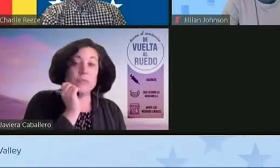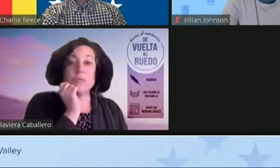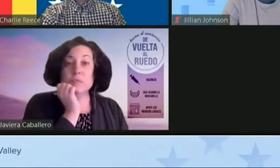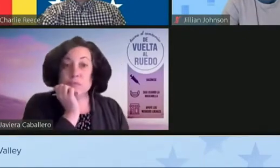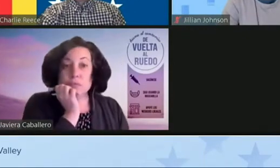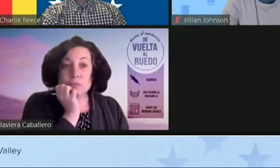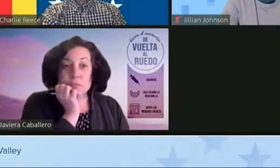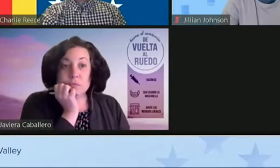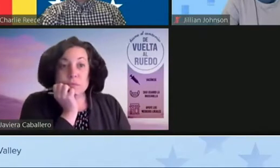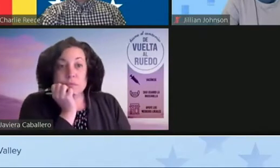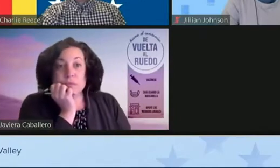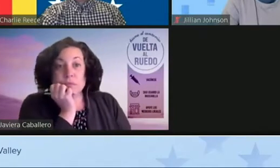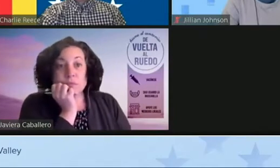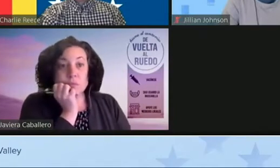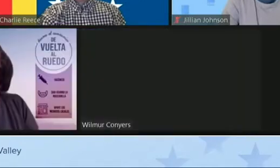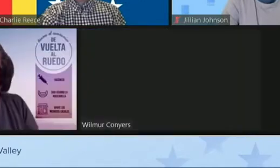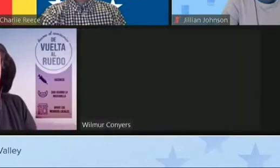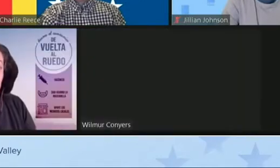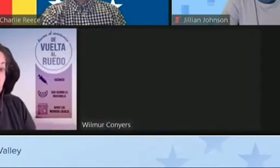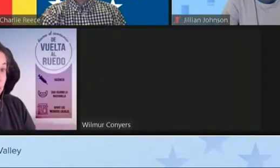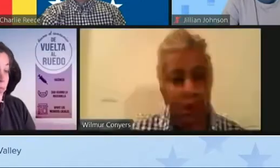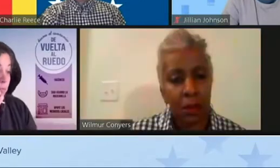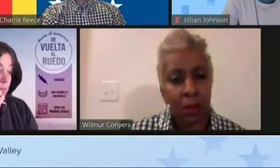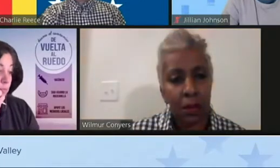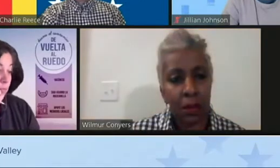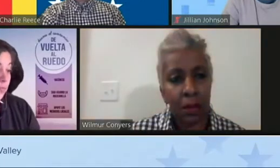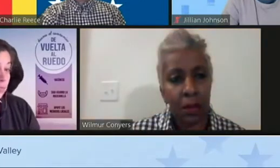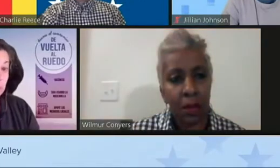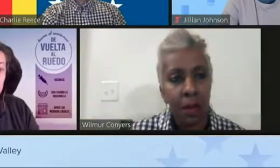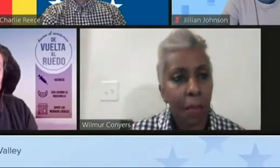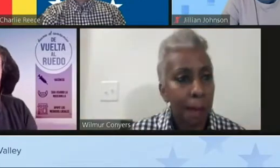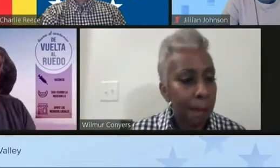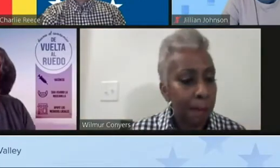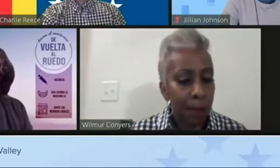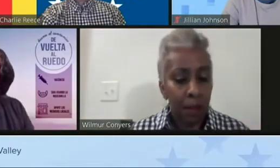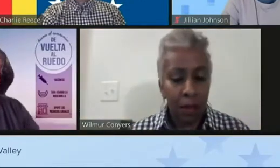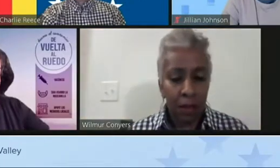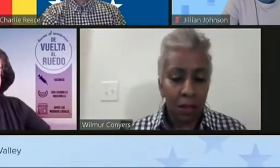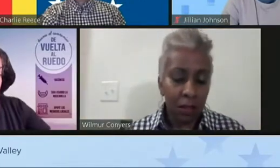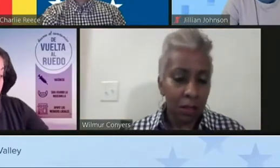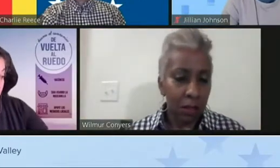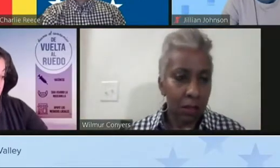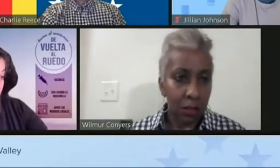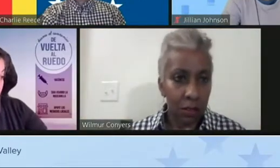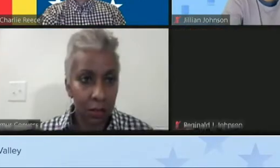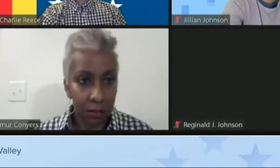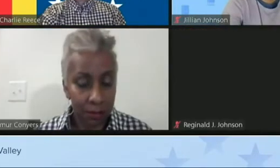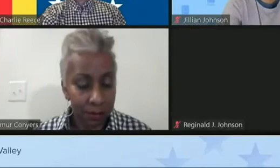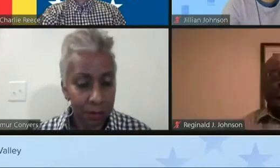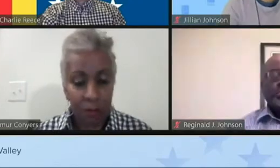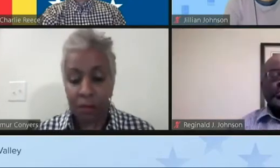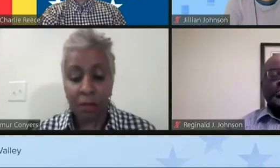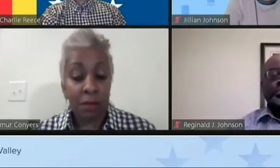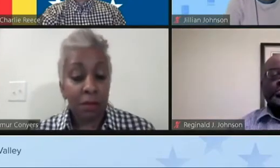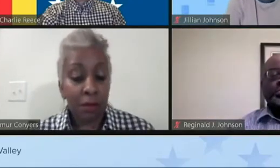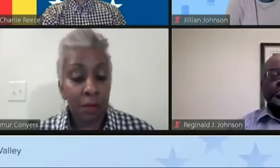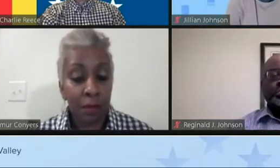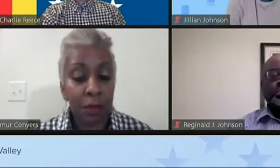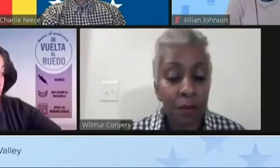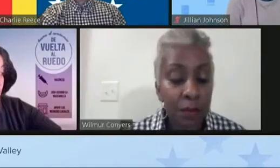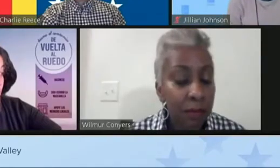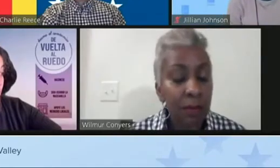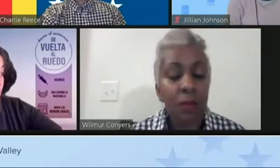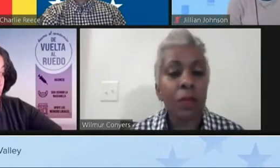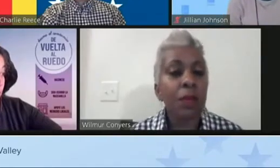right, colleague, we'll now move to item 21, also a public hearing item, the FY 2021-22 Annual Action Plan